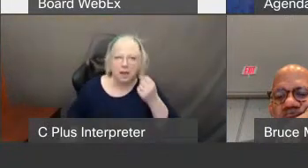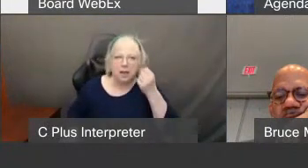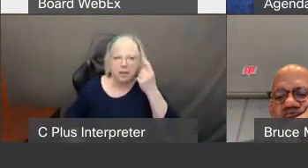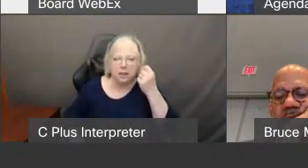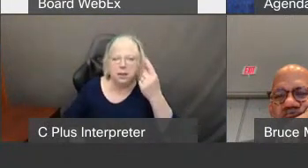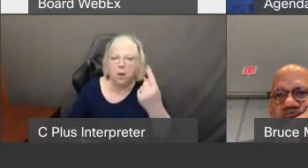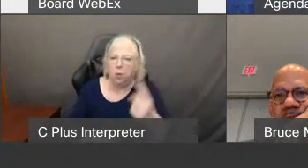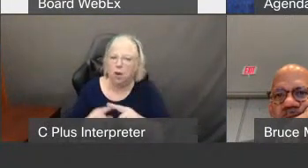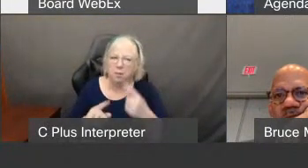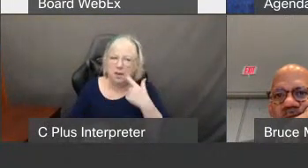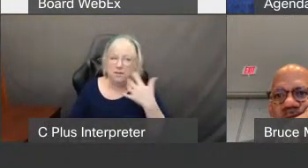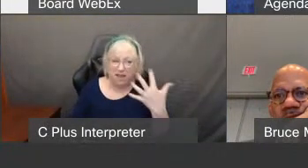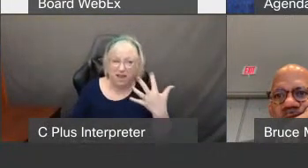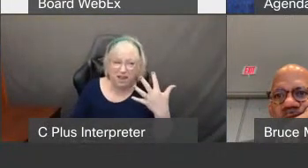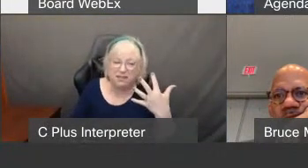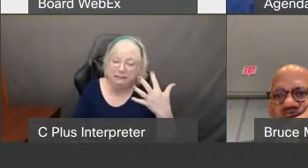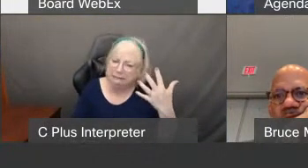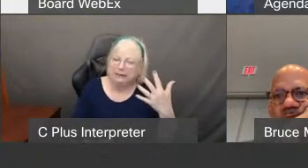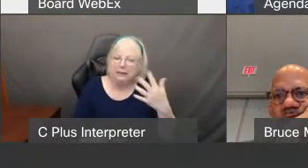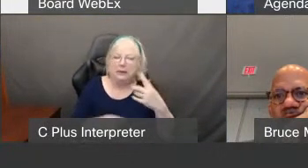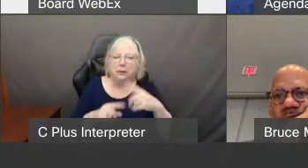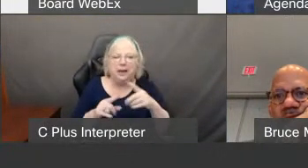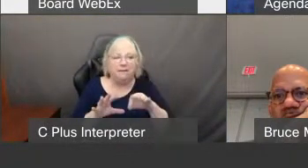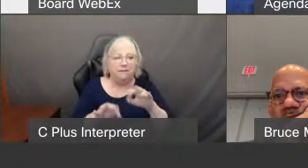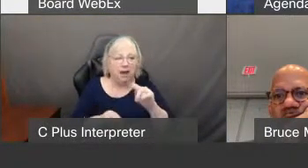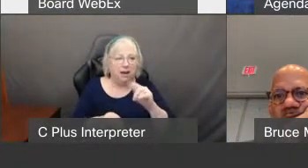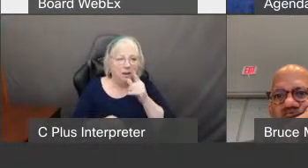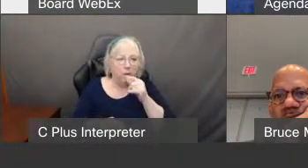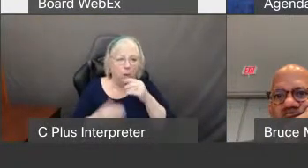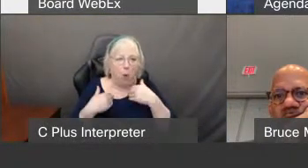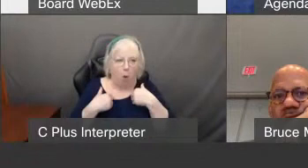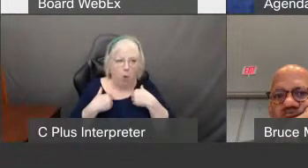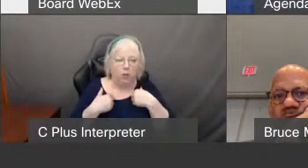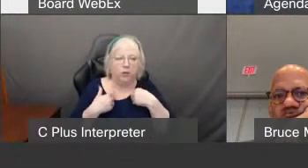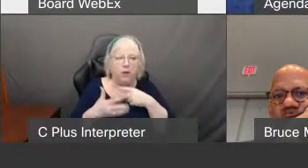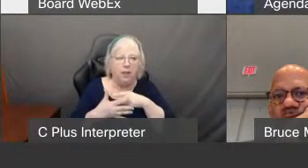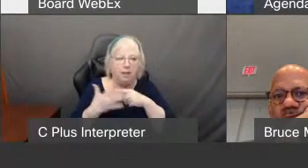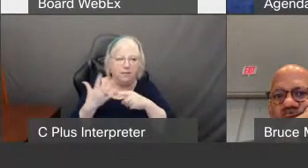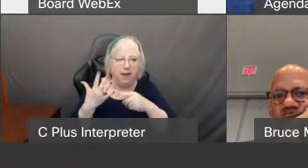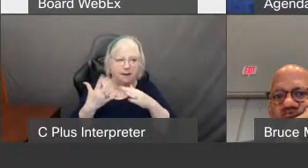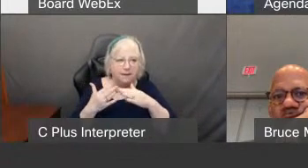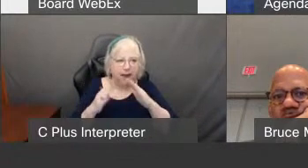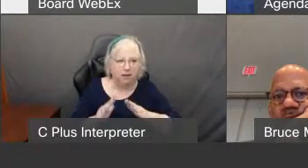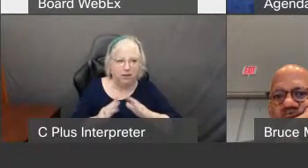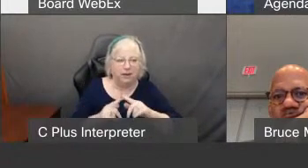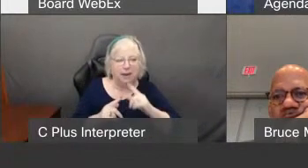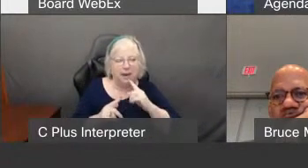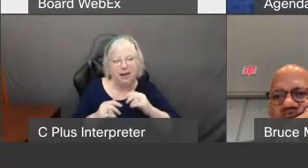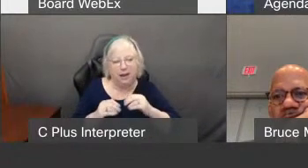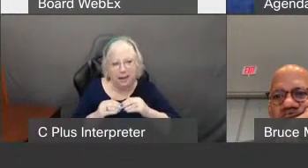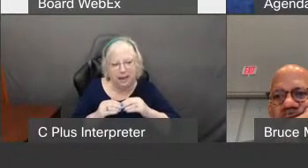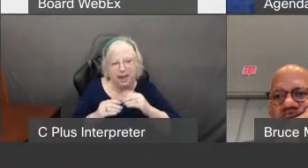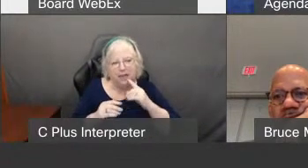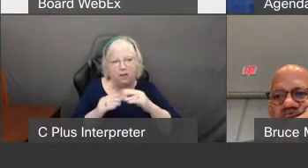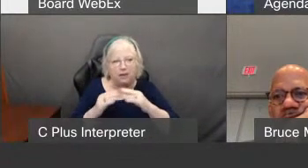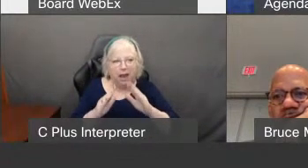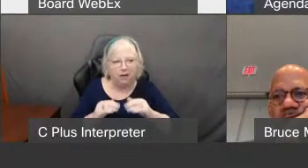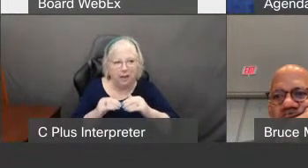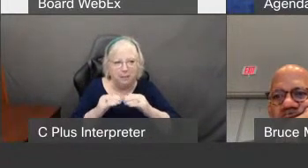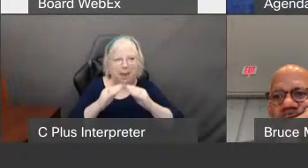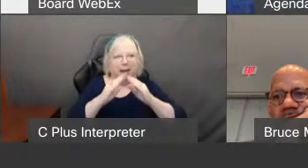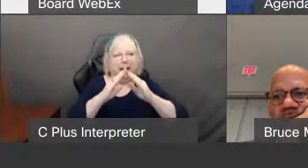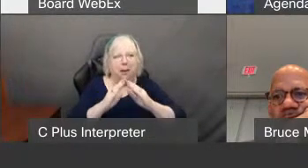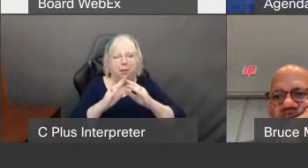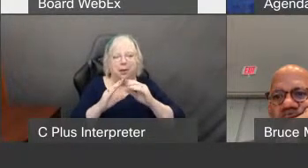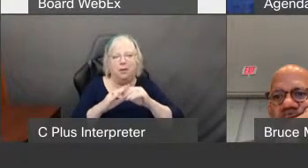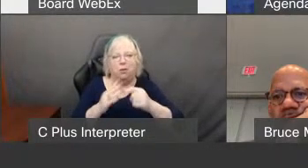houses back in livable condition. Thank you. And Mayor, just, I mean, one other point my hand was, I don't know